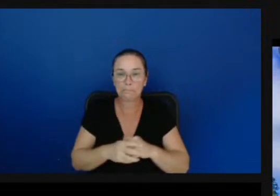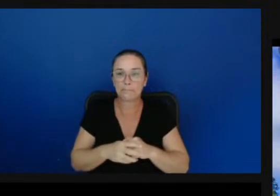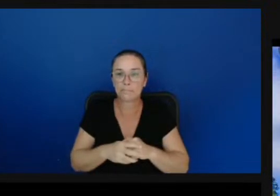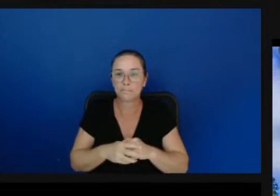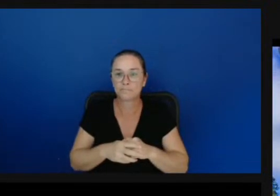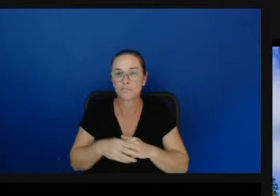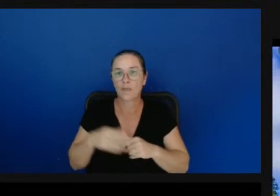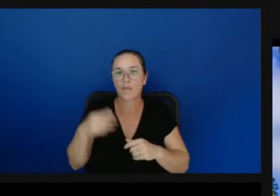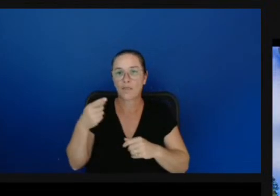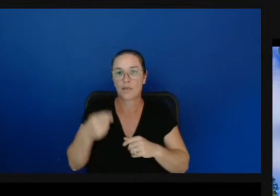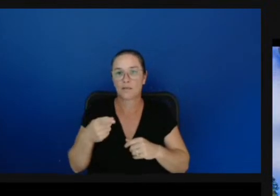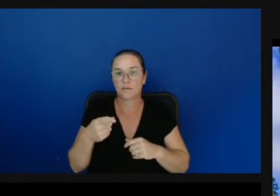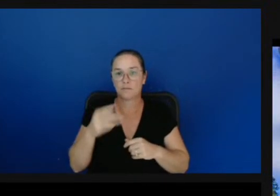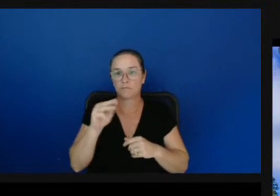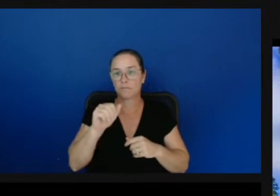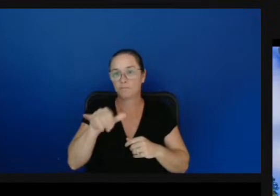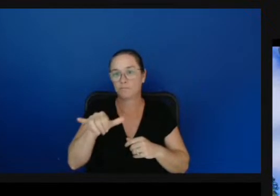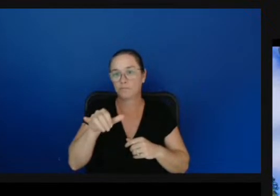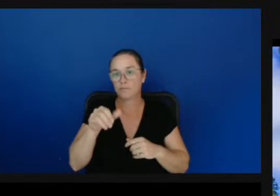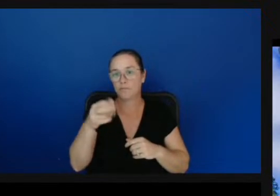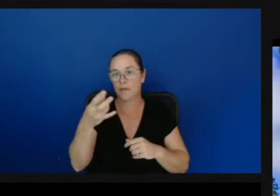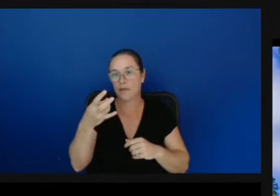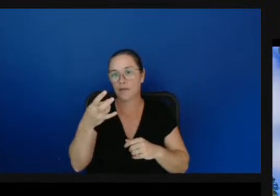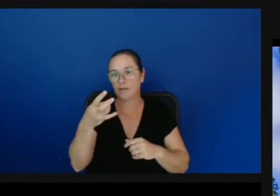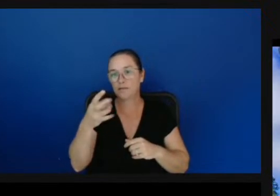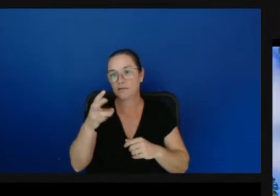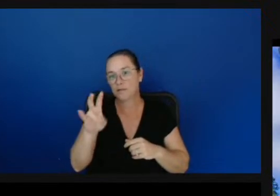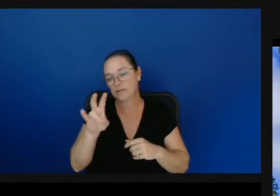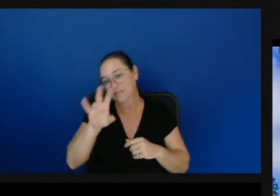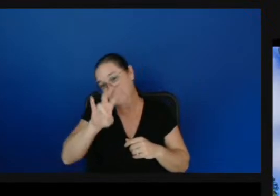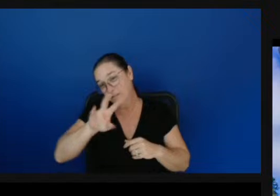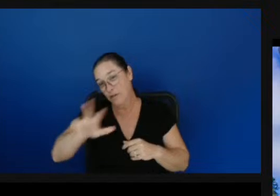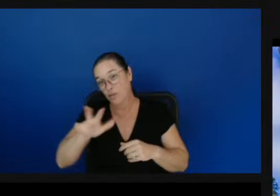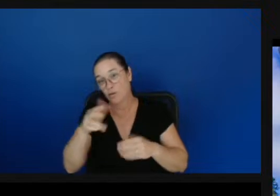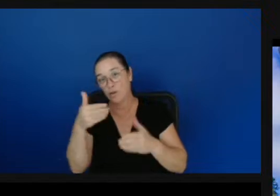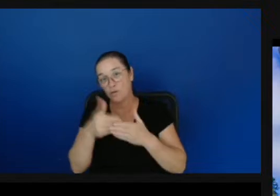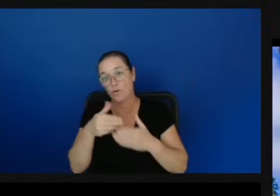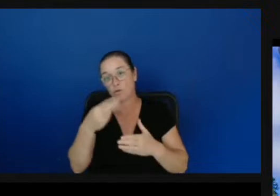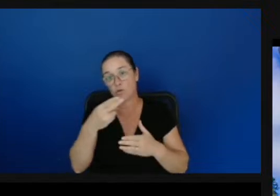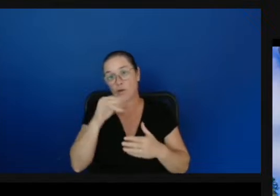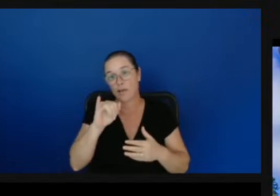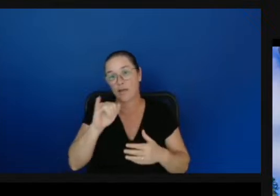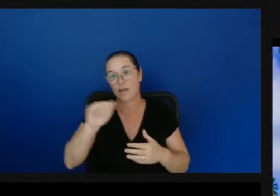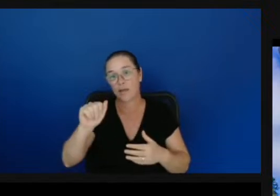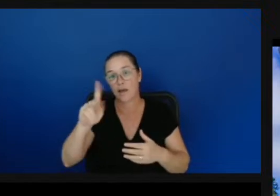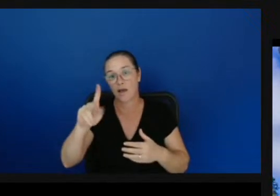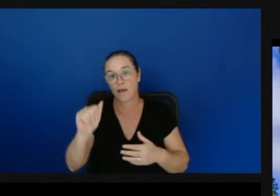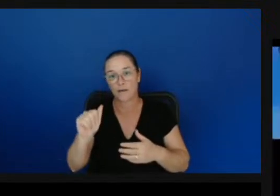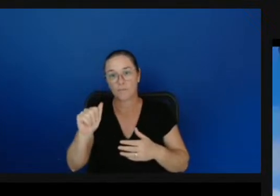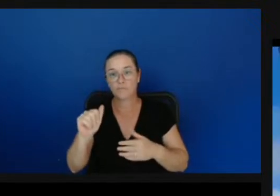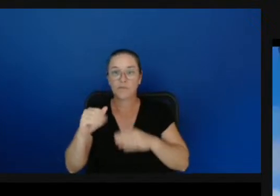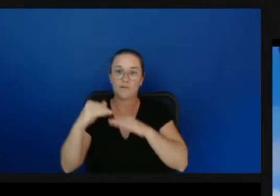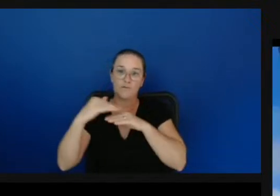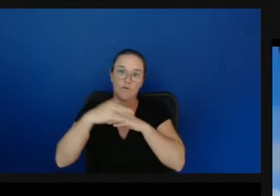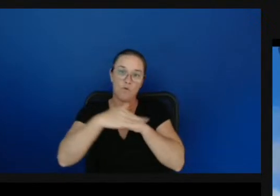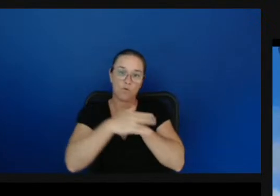This is the May 73 by Hi'iaka crater pullout that flowed into the crater across the road